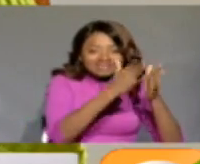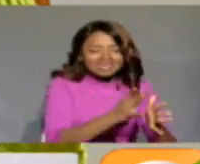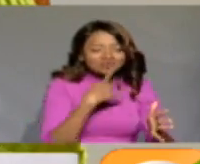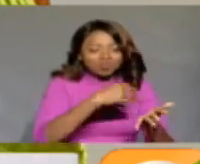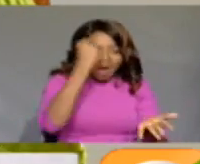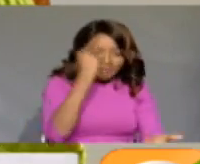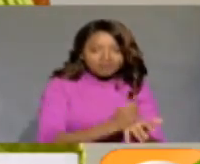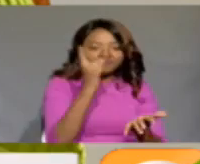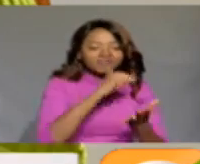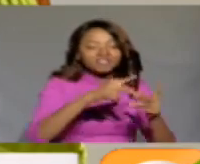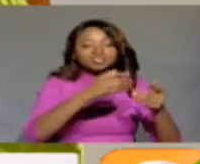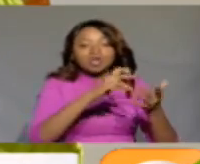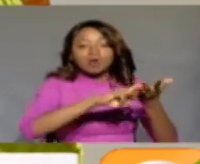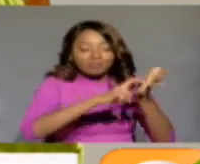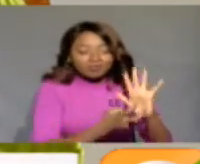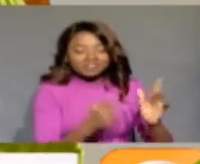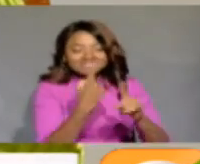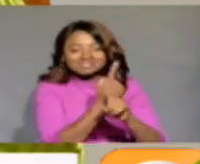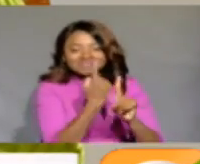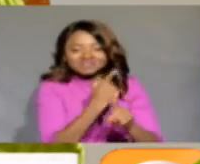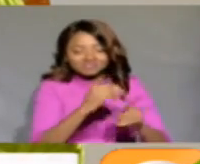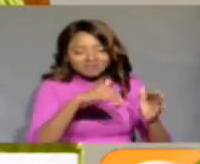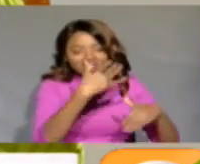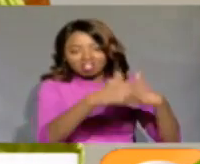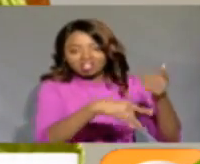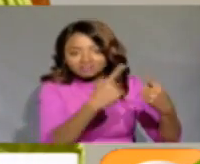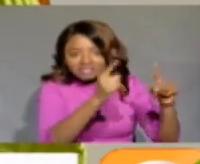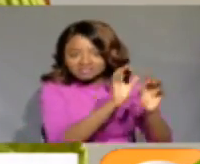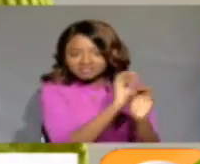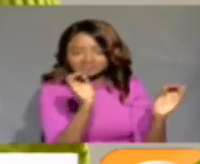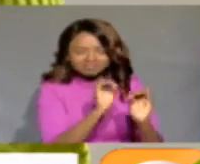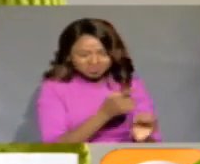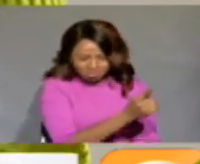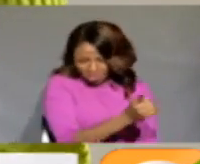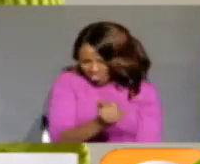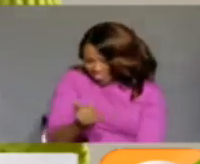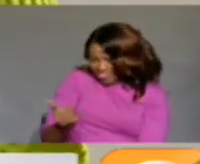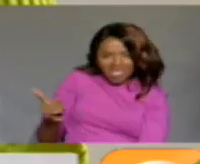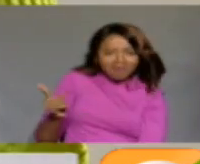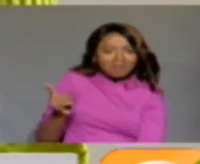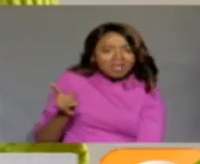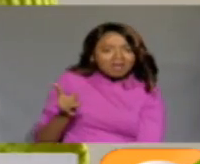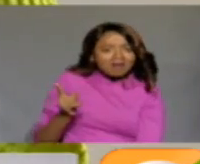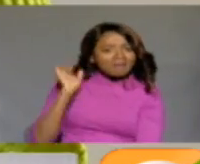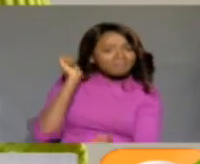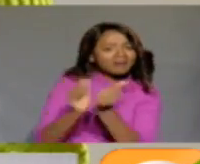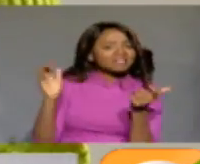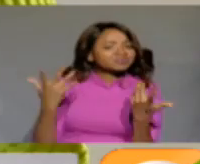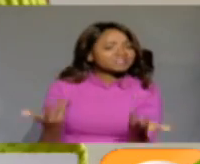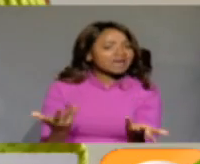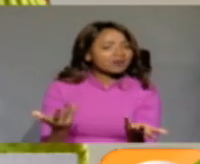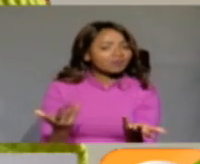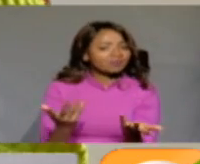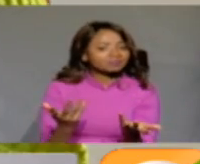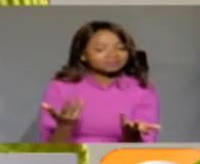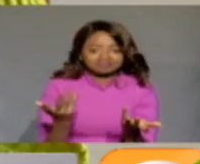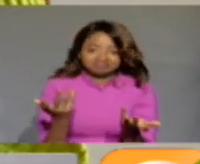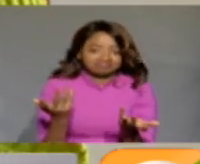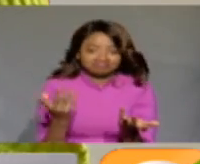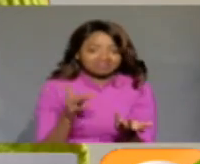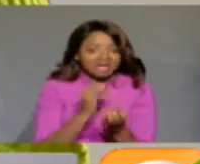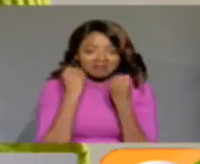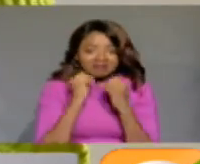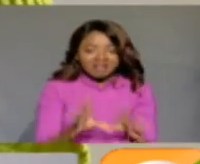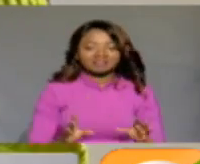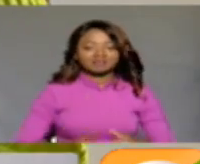have failed, what action has been taken against them? Okay. And in fact, to me, the point, we are getting to a point whereby we should forget about the politicians